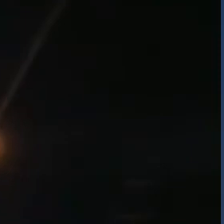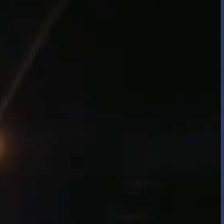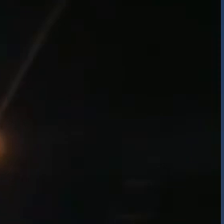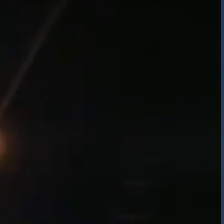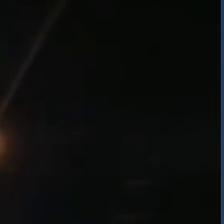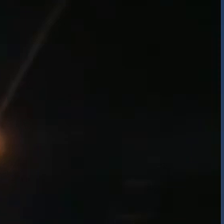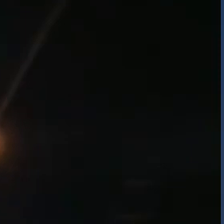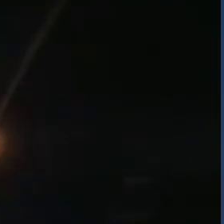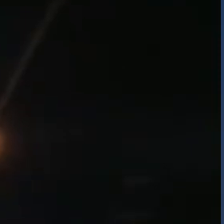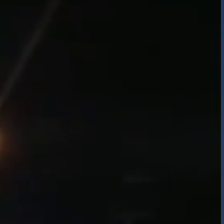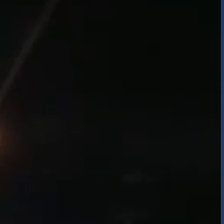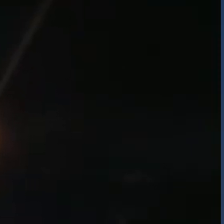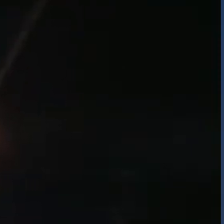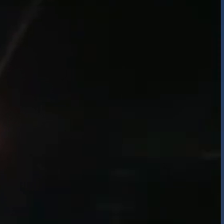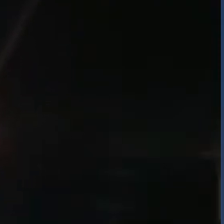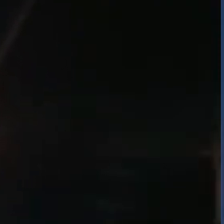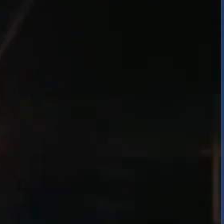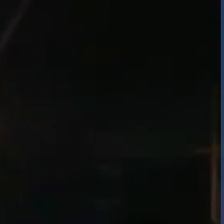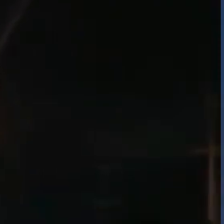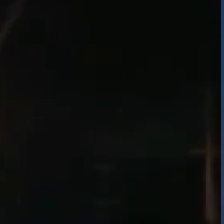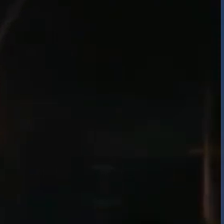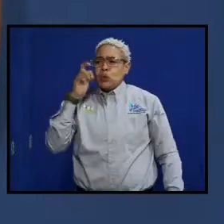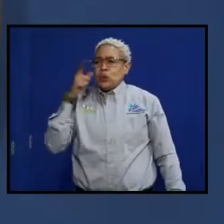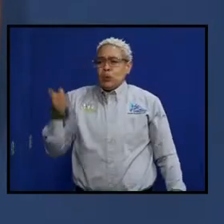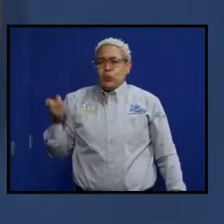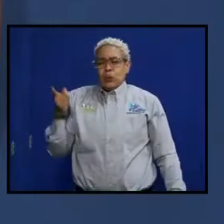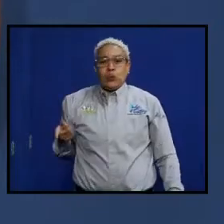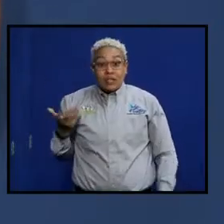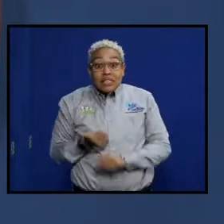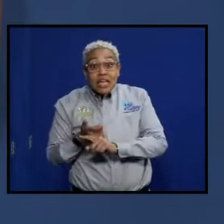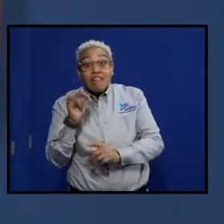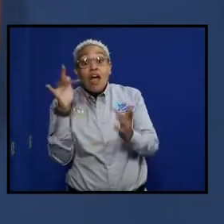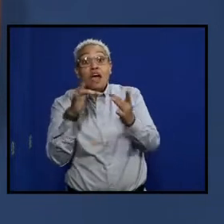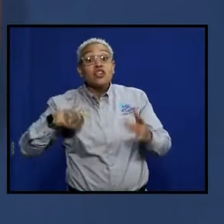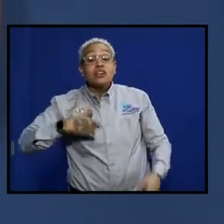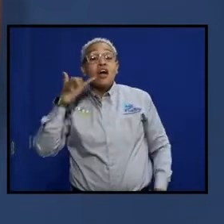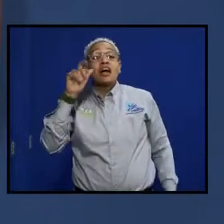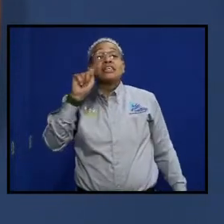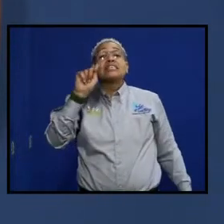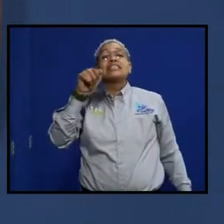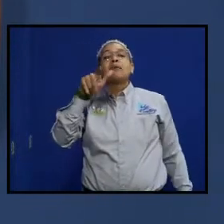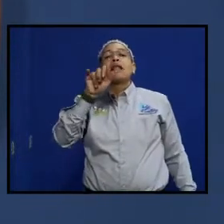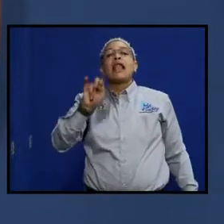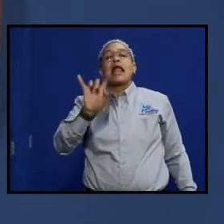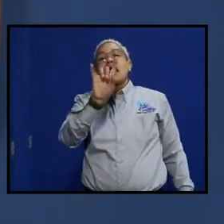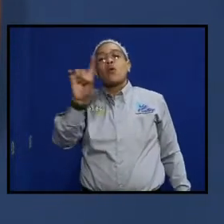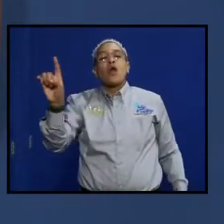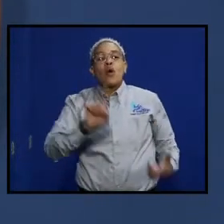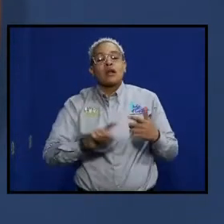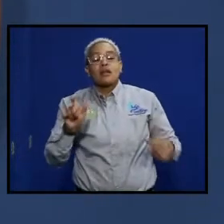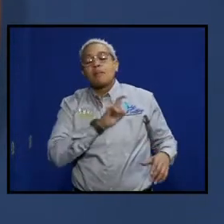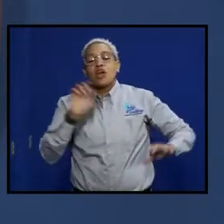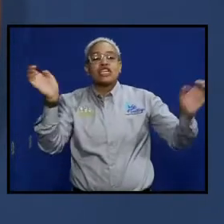have concerns about. The public can contact us by calling the JCF tip line at 811, police emergency at 119 or crime